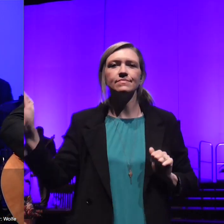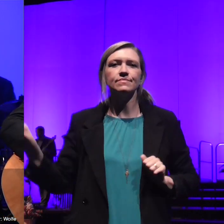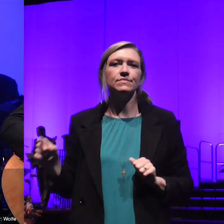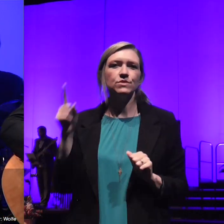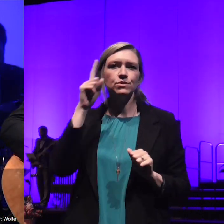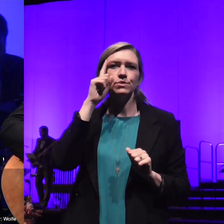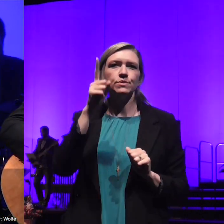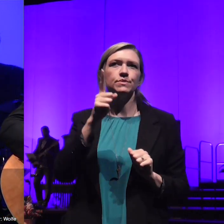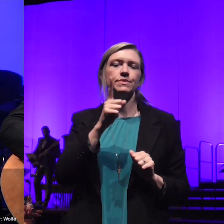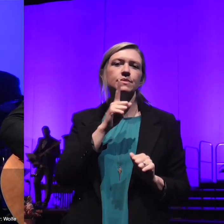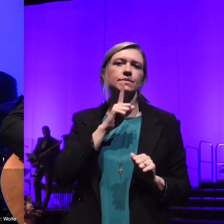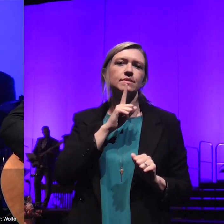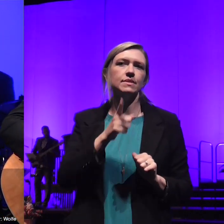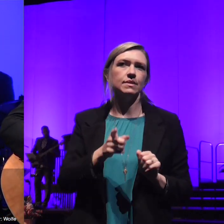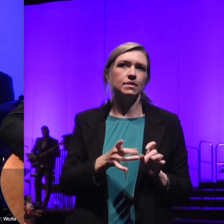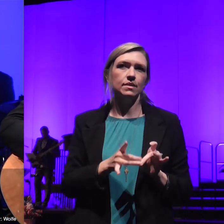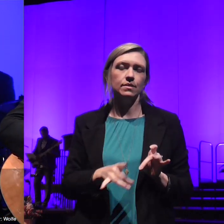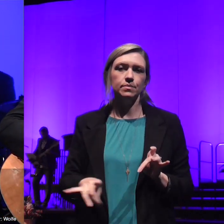face.